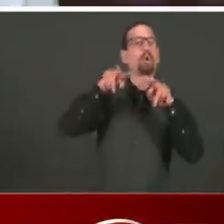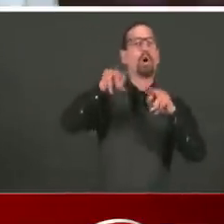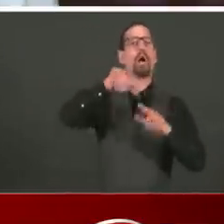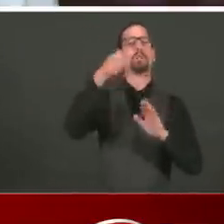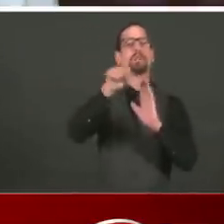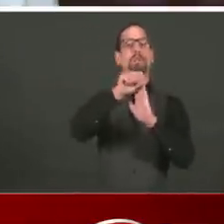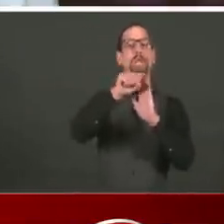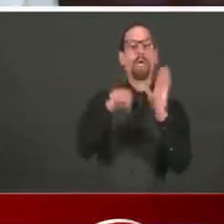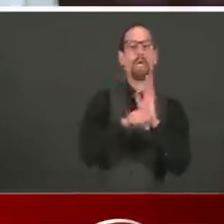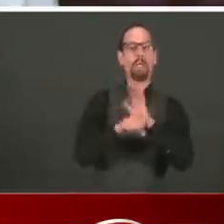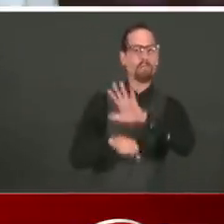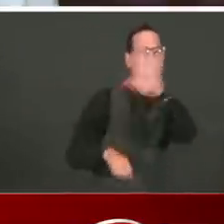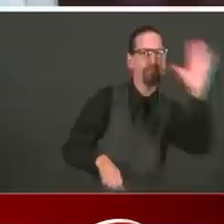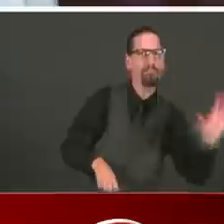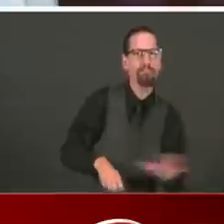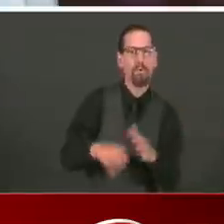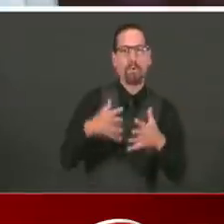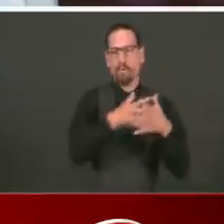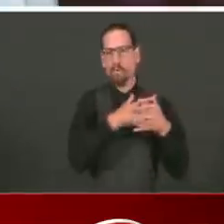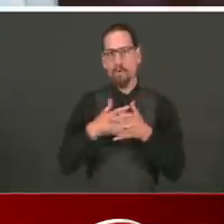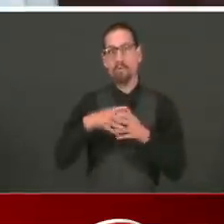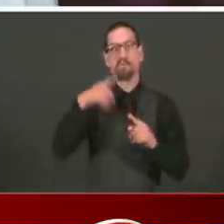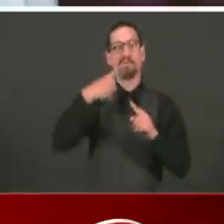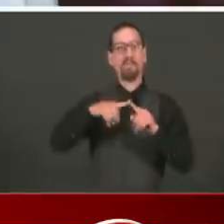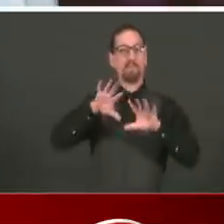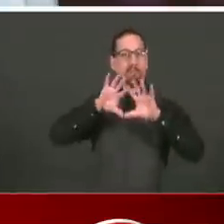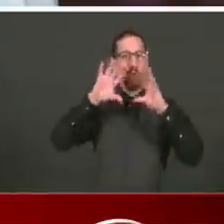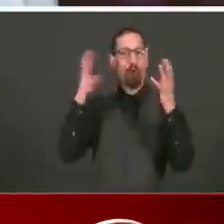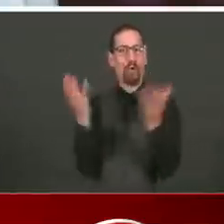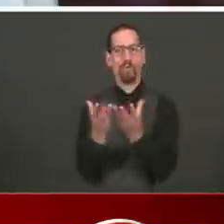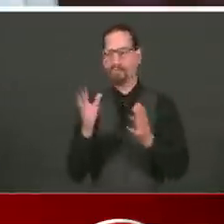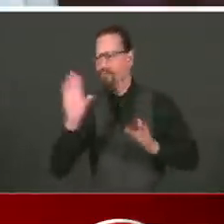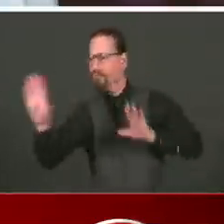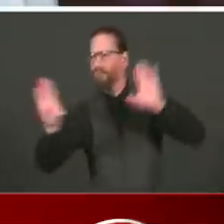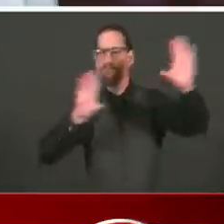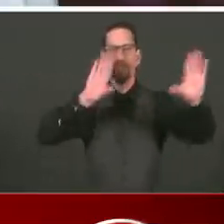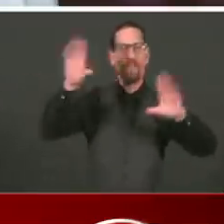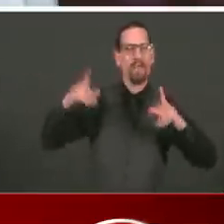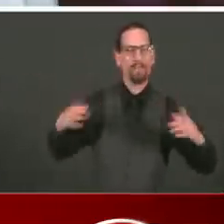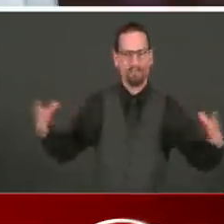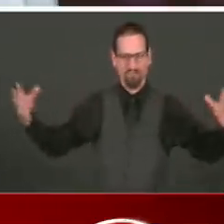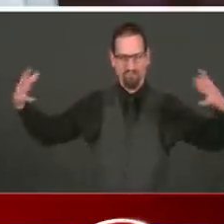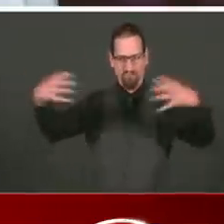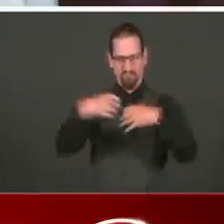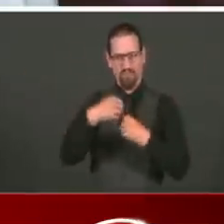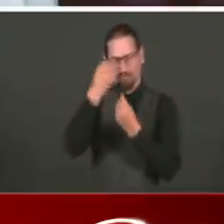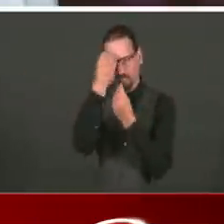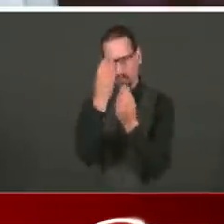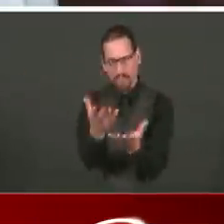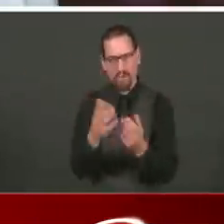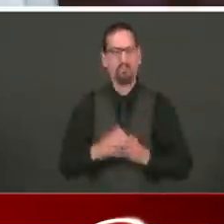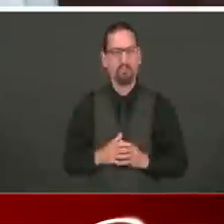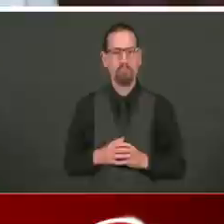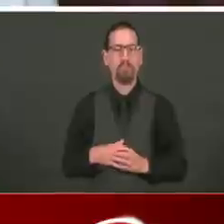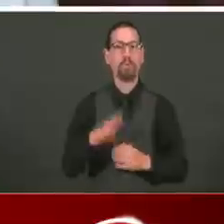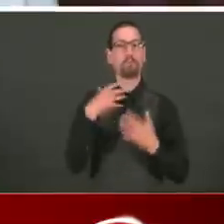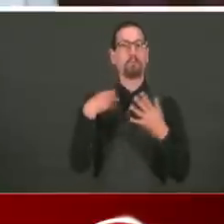to take a minute to talk about the data. I would say the good news is that, as you can